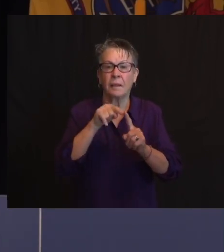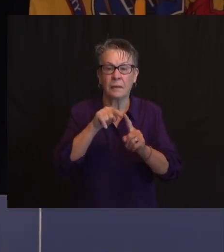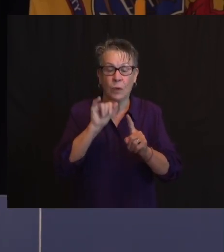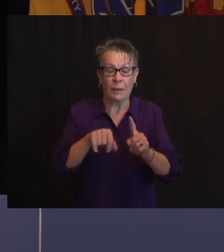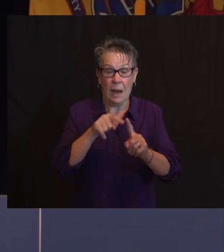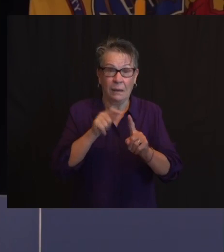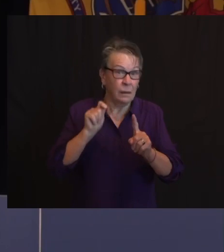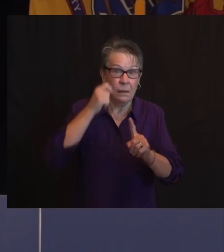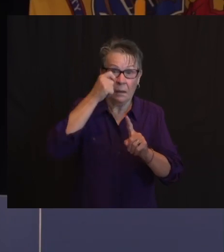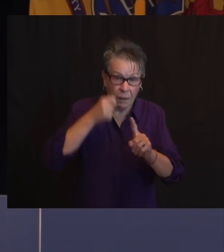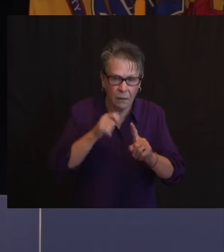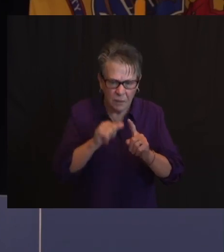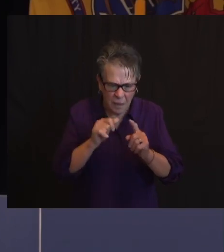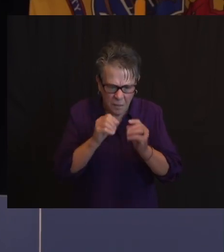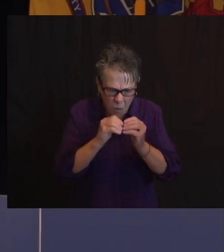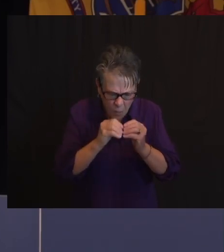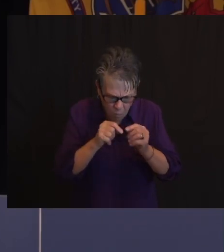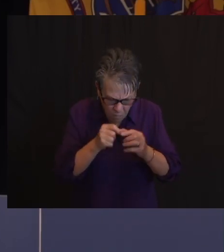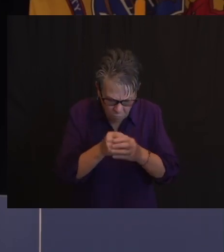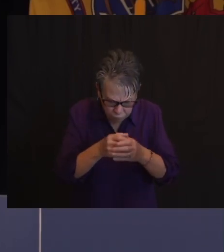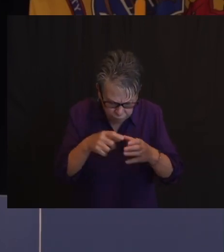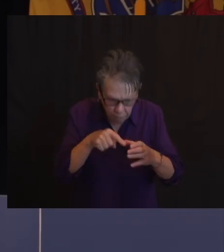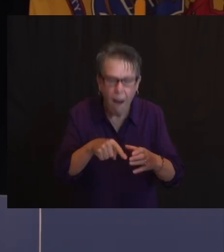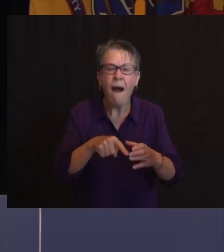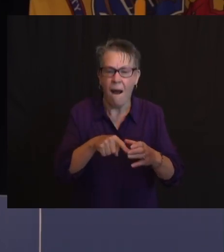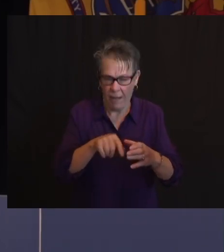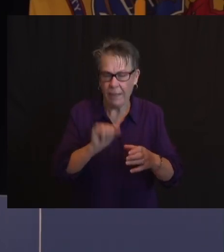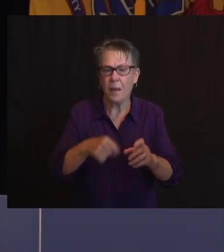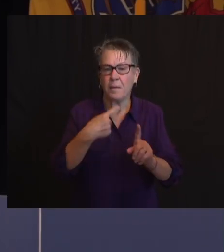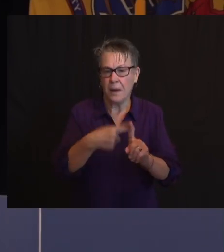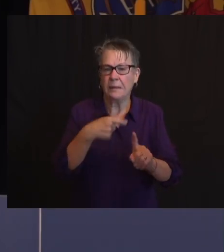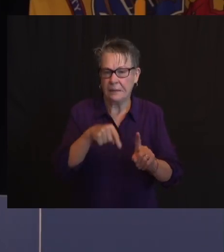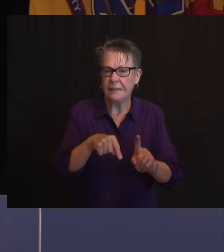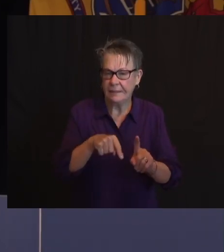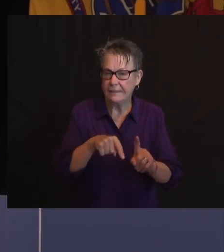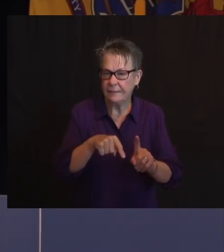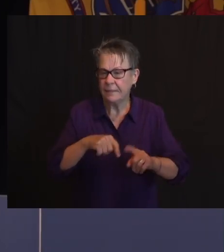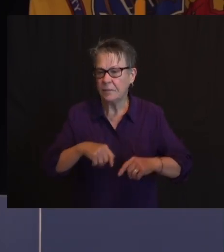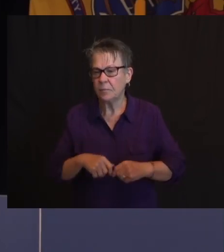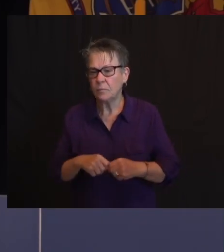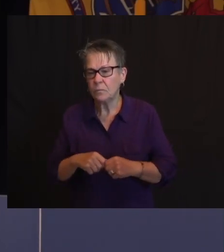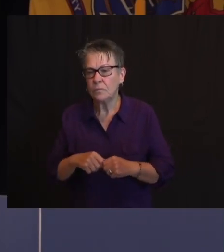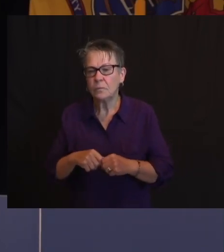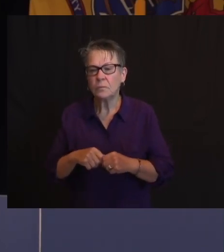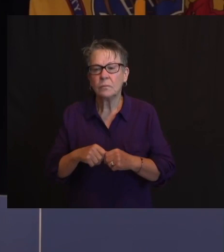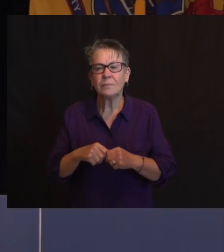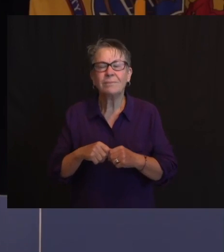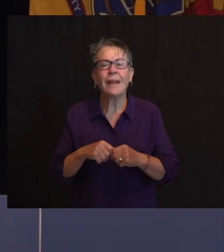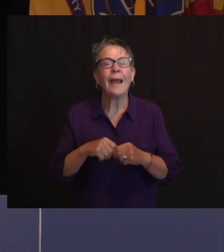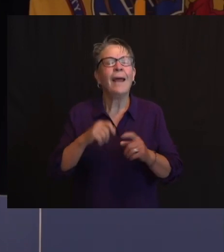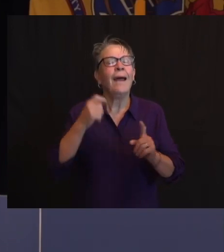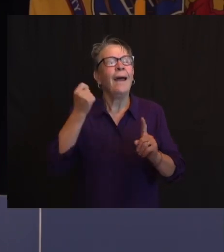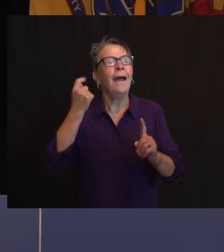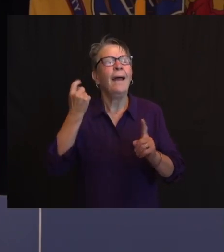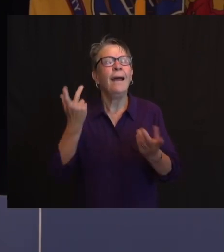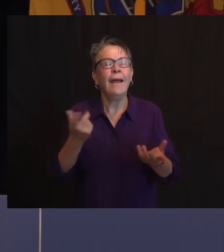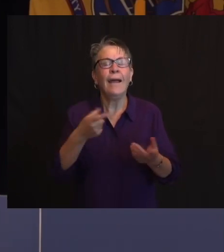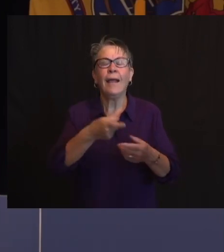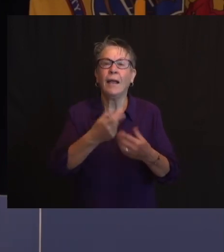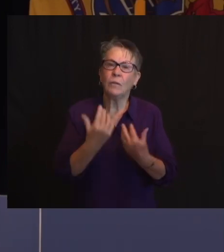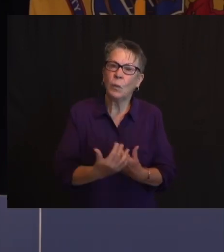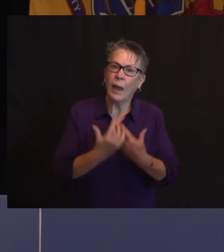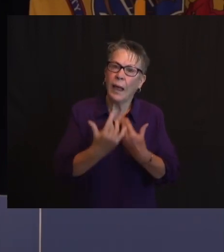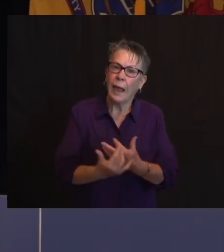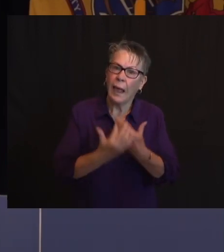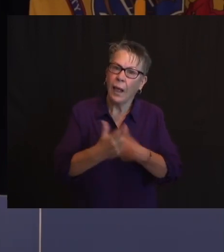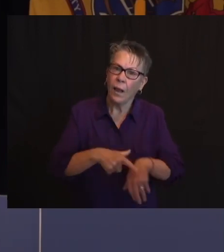done, well, almost only can be done at major laboratories. It is means the turnaround times are hours into days, and occasionally